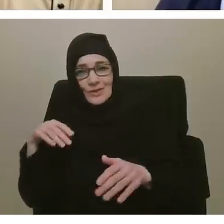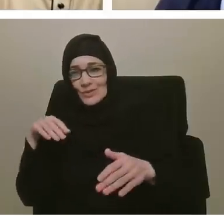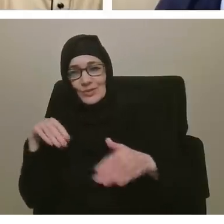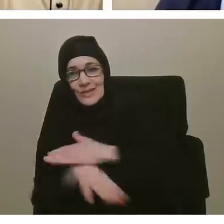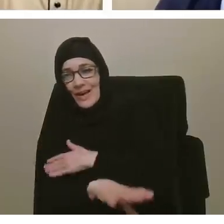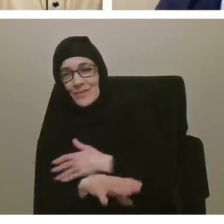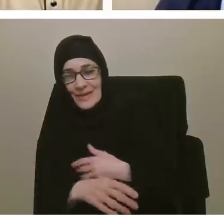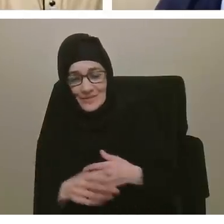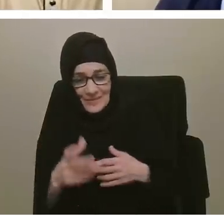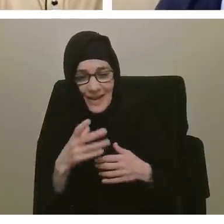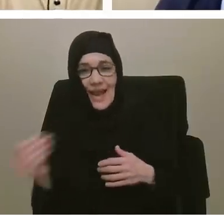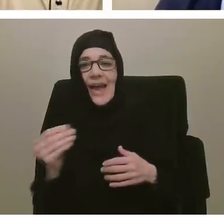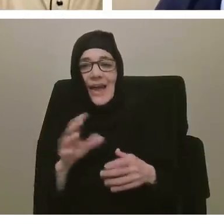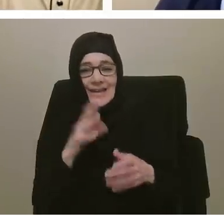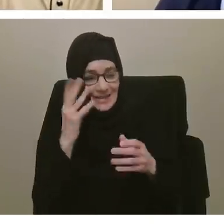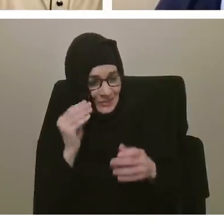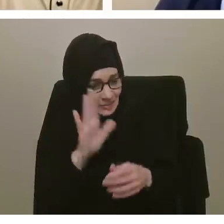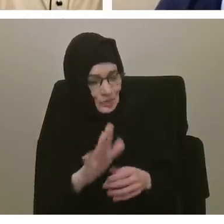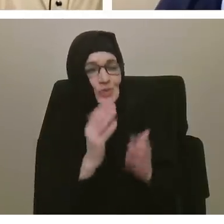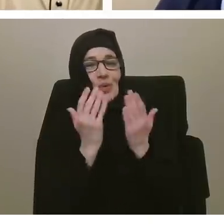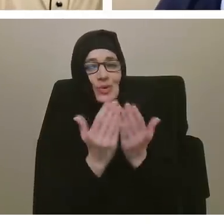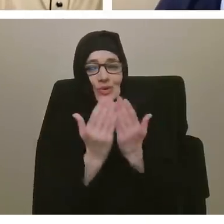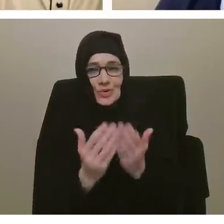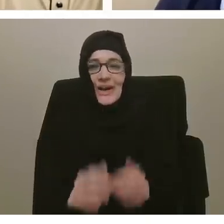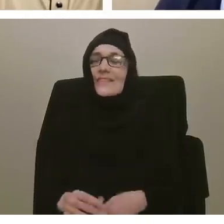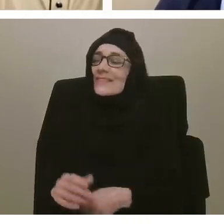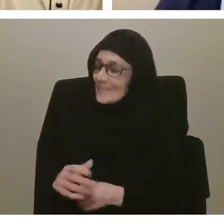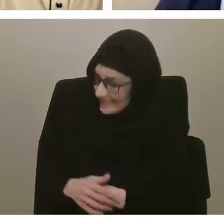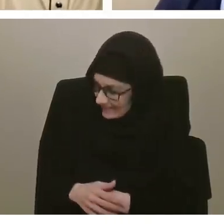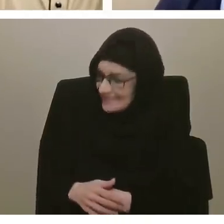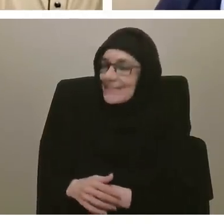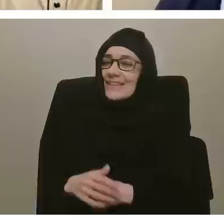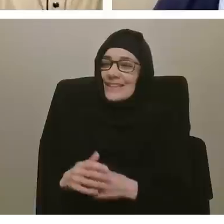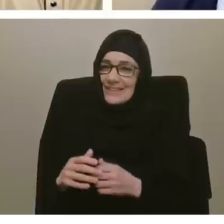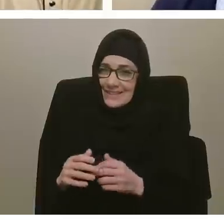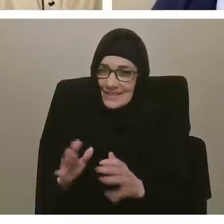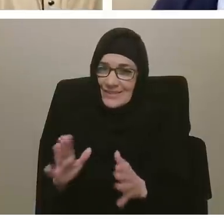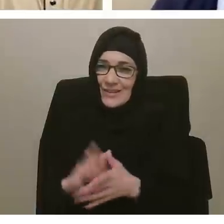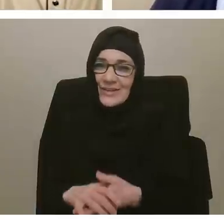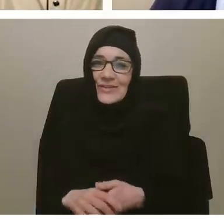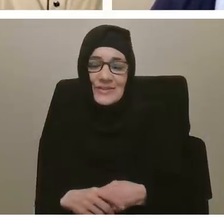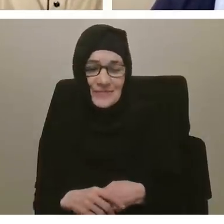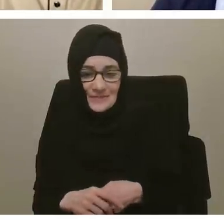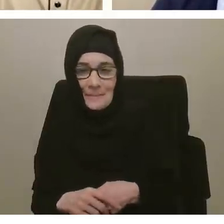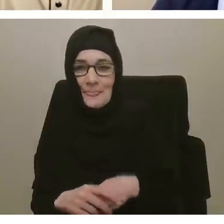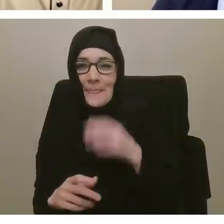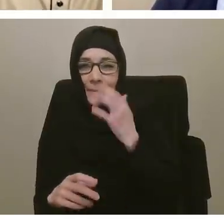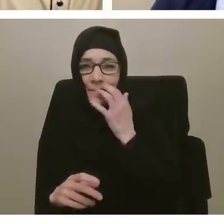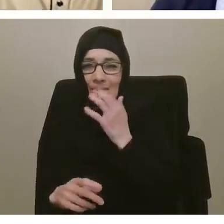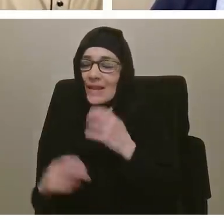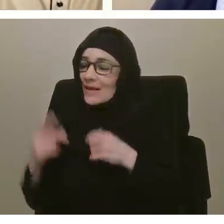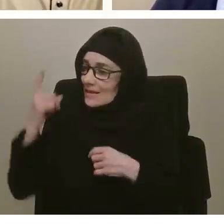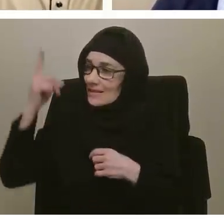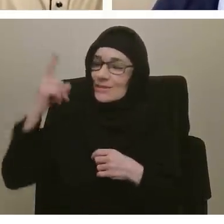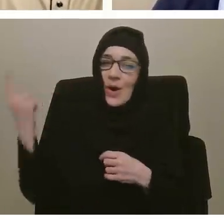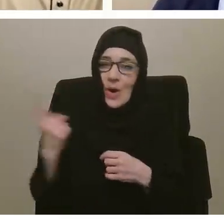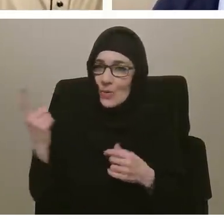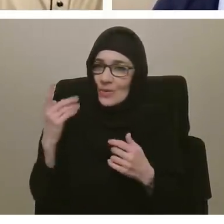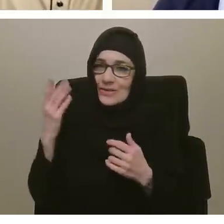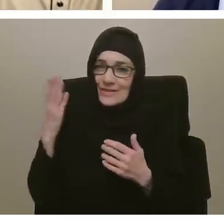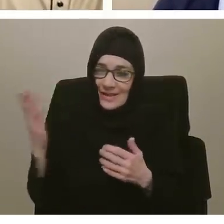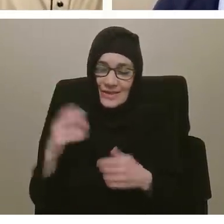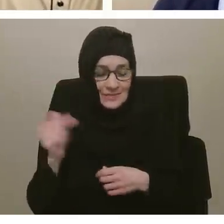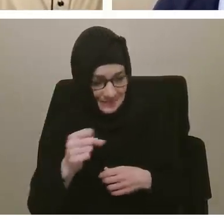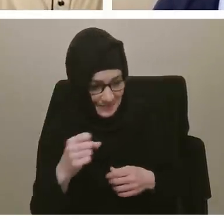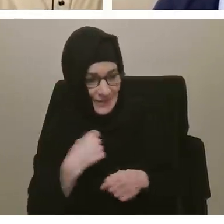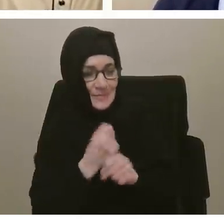subhanAllah. Sayyidah Khadija, dua for my, always present. She indeed is, so inshallah, make dua for her.